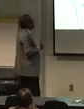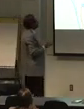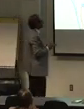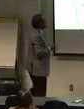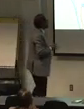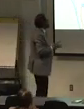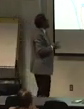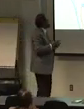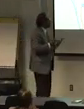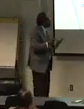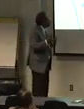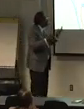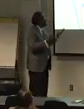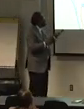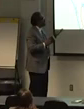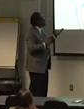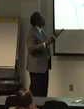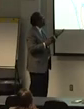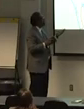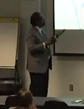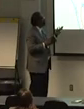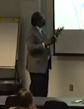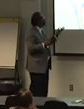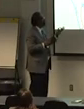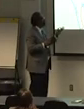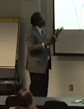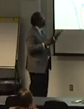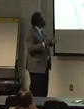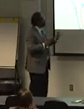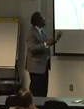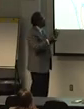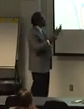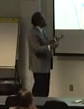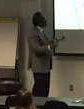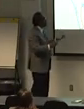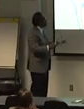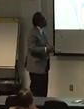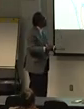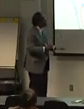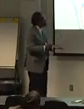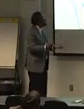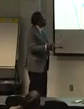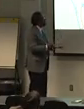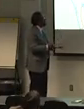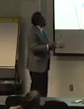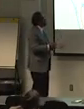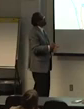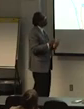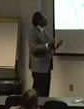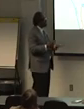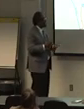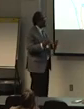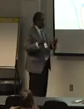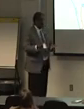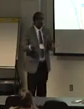up over and over. And going on any of these, you know, going and seeing this in person, it's a